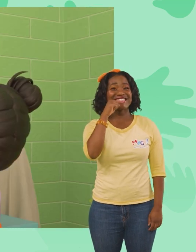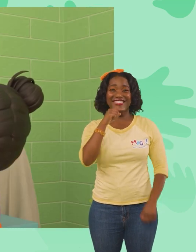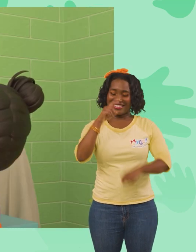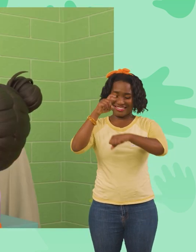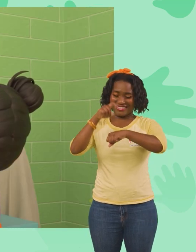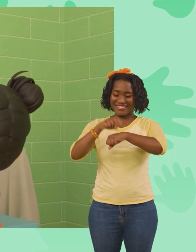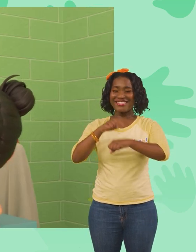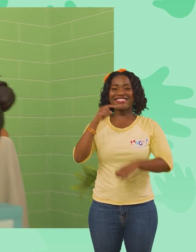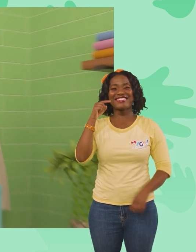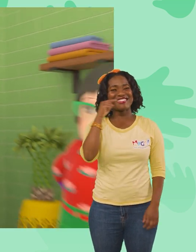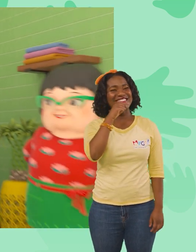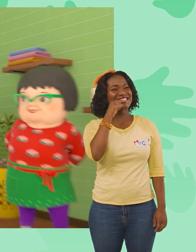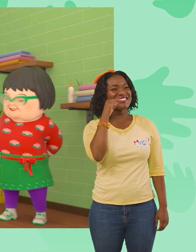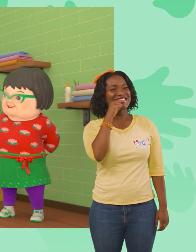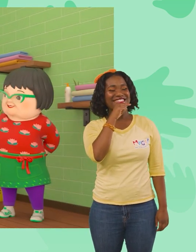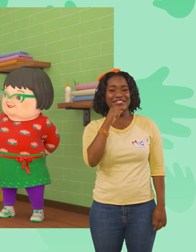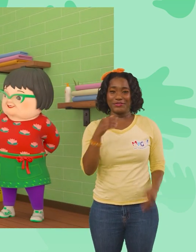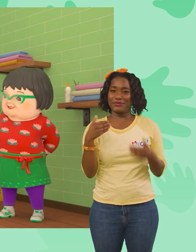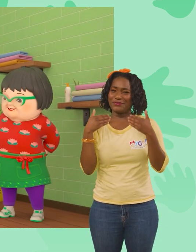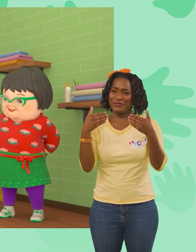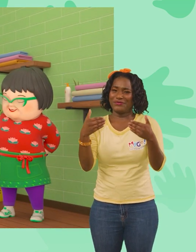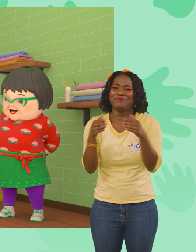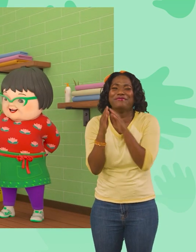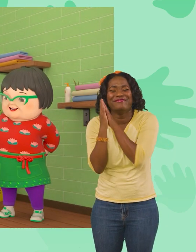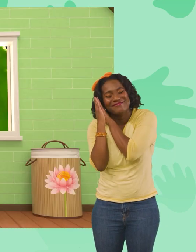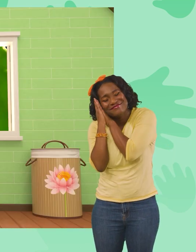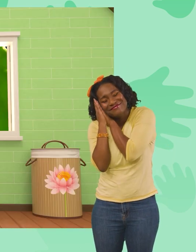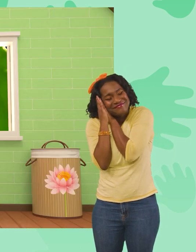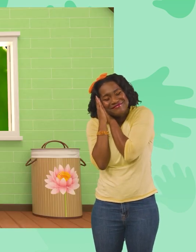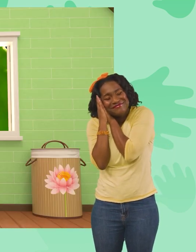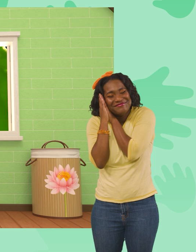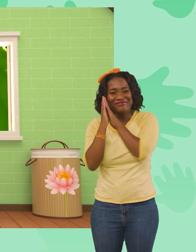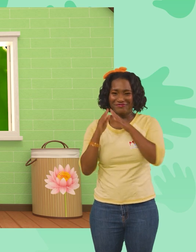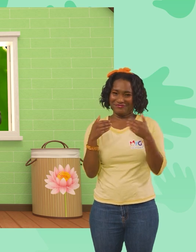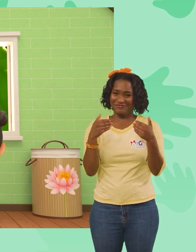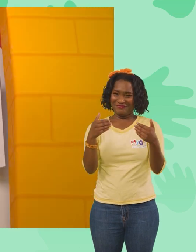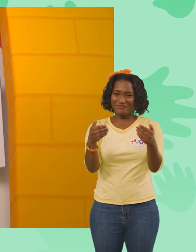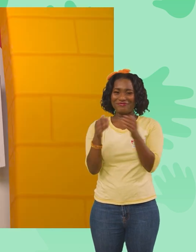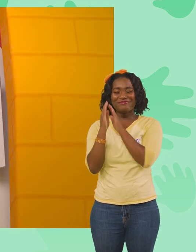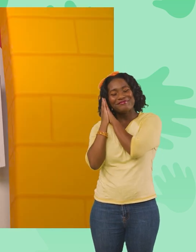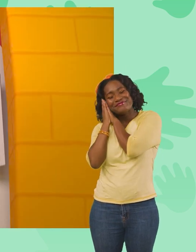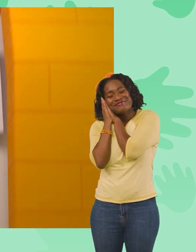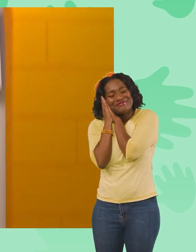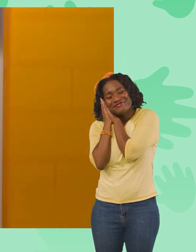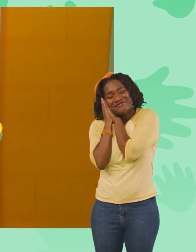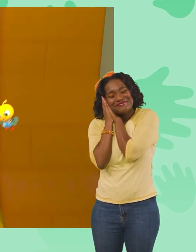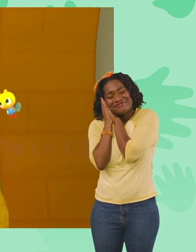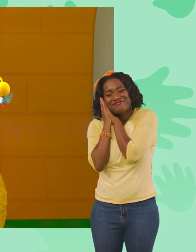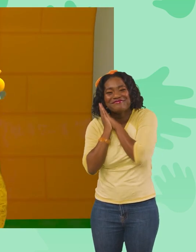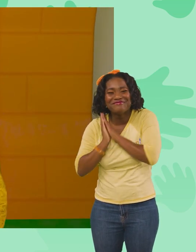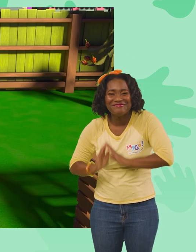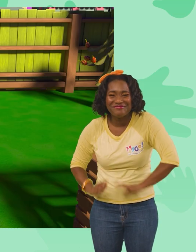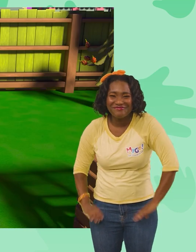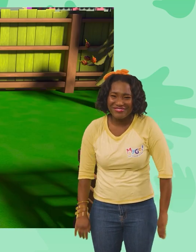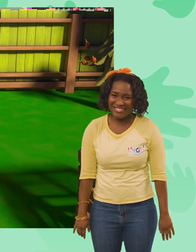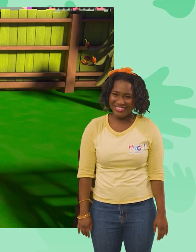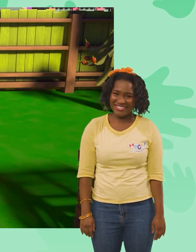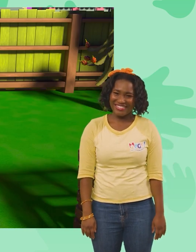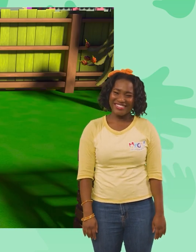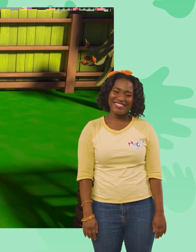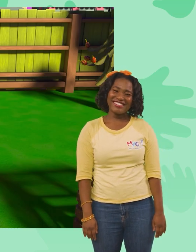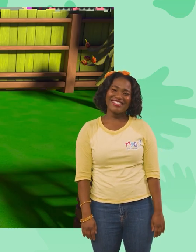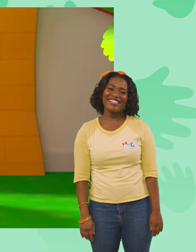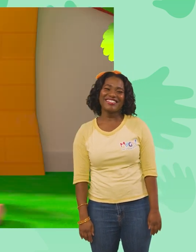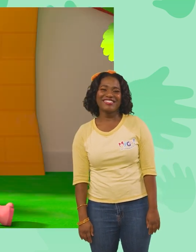brush your teeth now. Time to brush your teeth now. Go to bed. Go to bed.